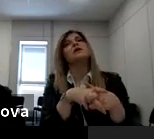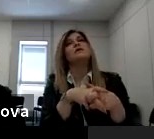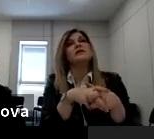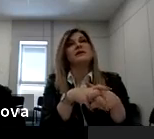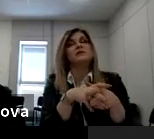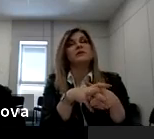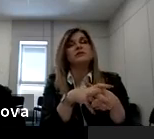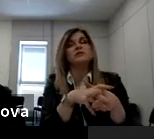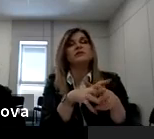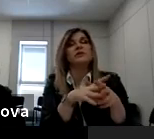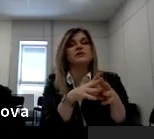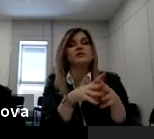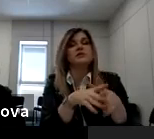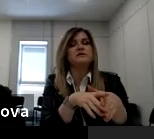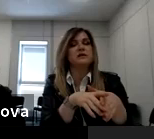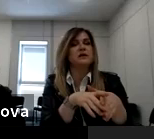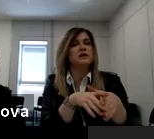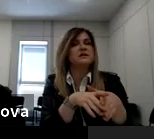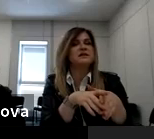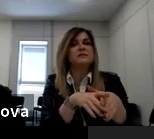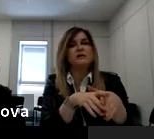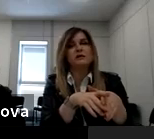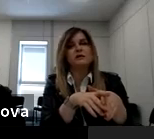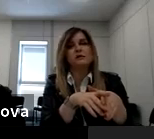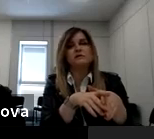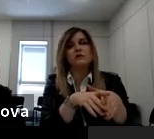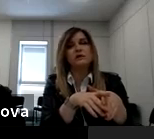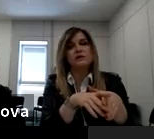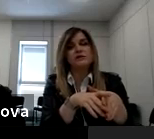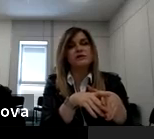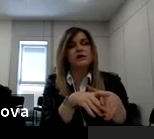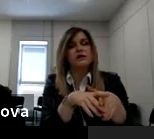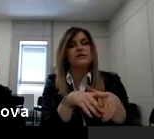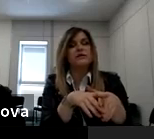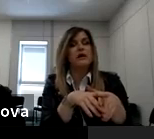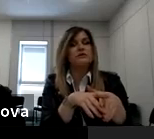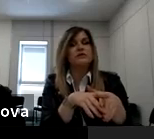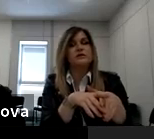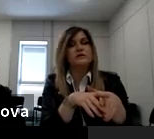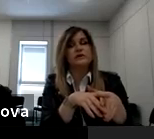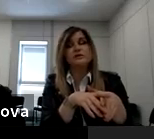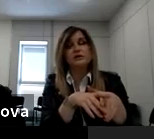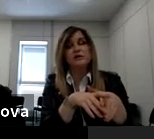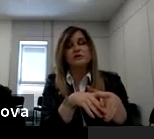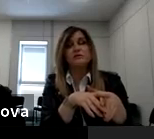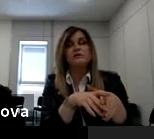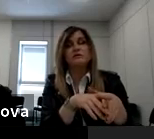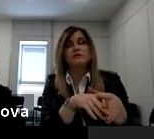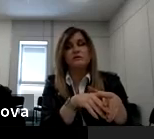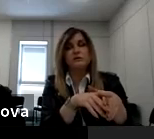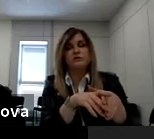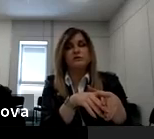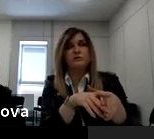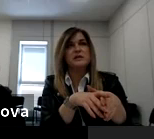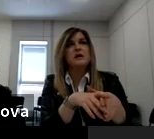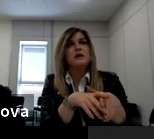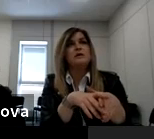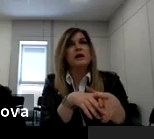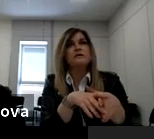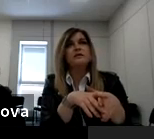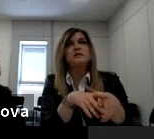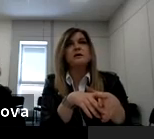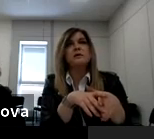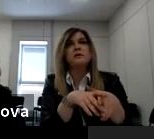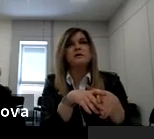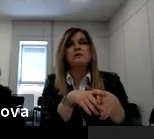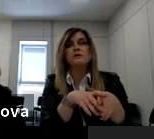So what can we do to achieve a stable voltage throughout the fixture and to avoid voltage drops? We